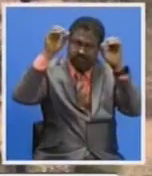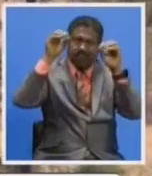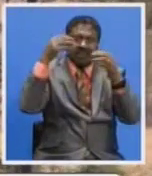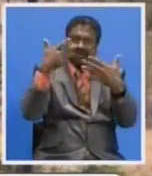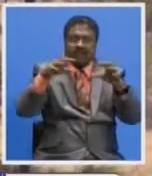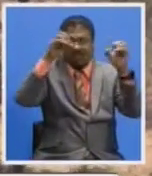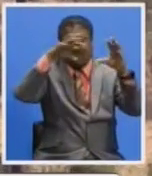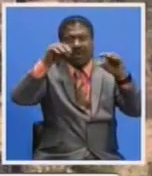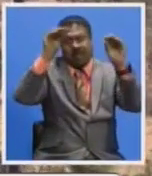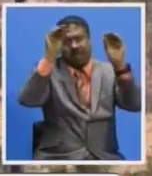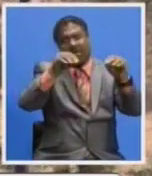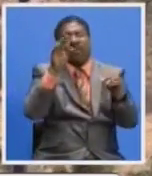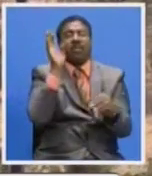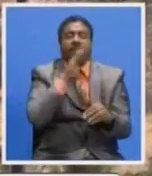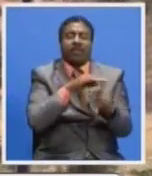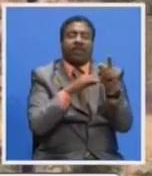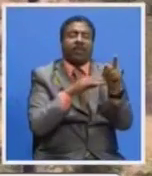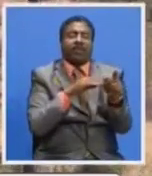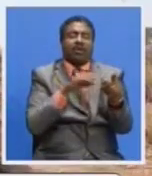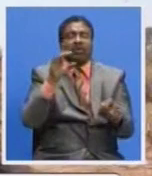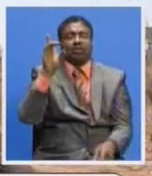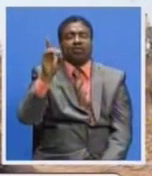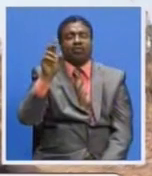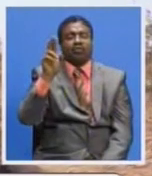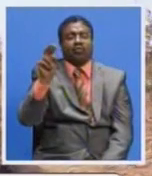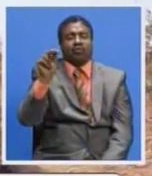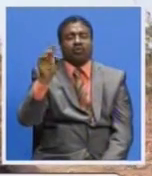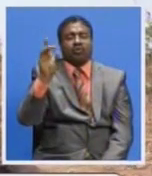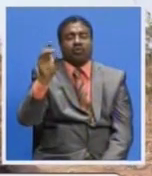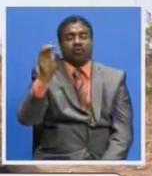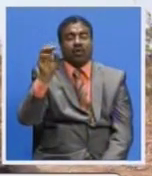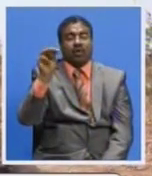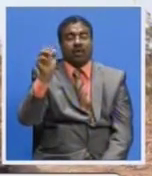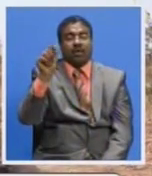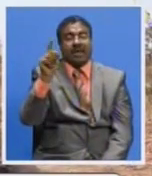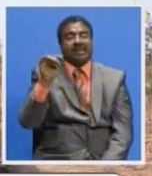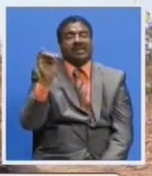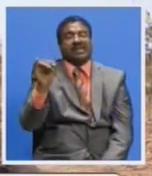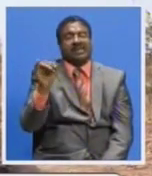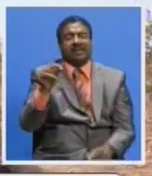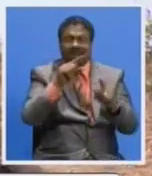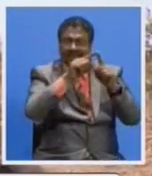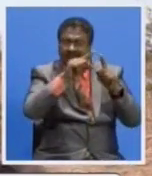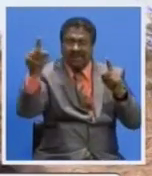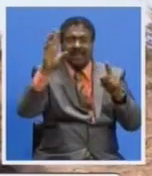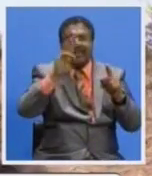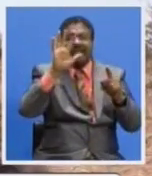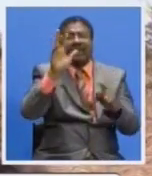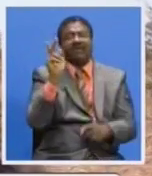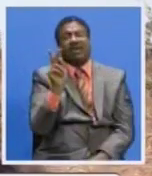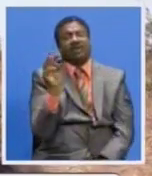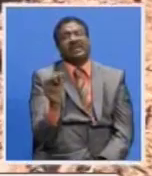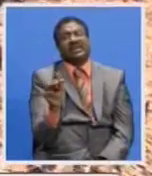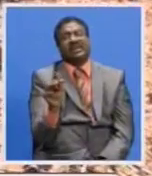provide electricity to 3 chiefdoms in Southern Province. But some unscrupulous individuals have started vandalizing this